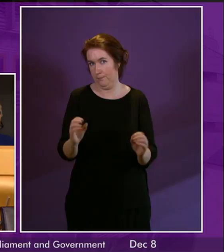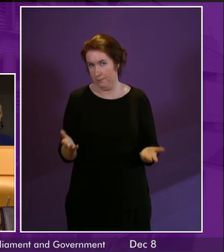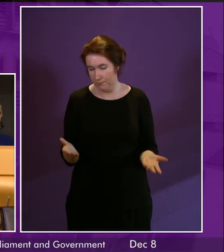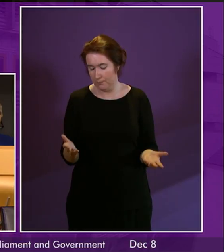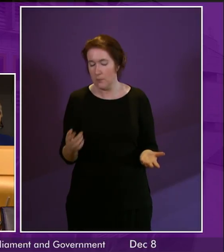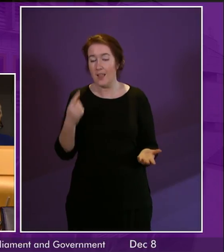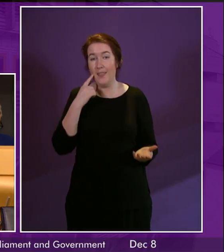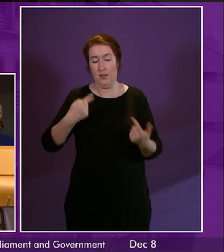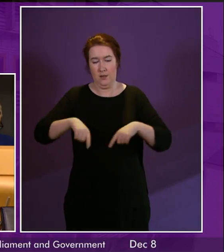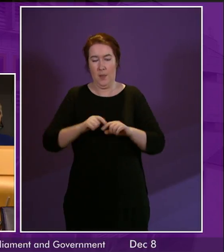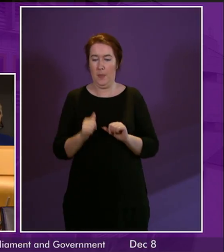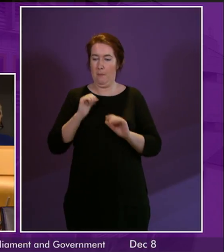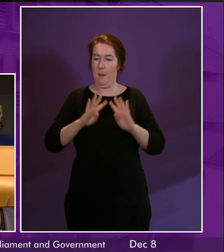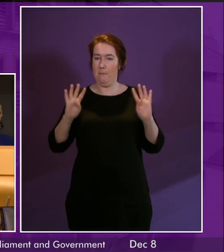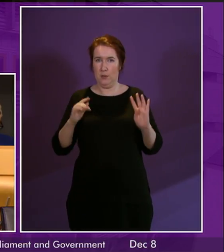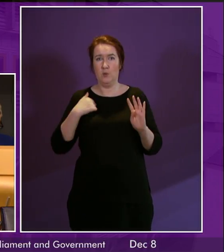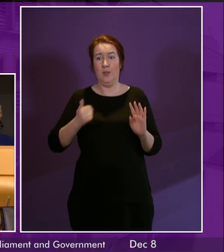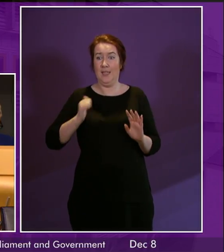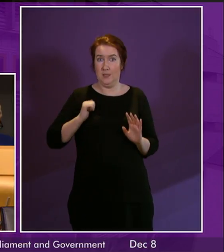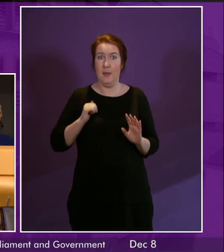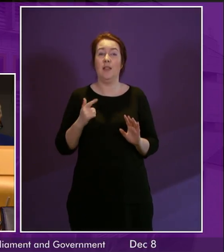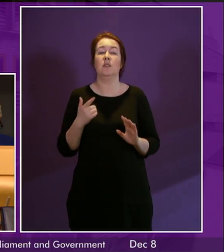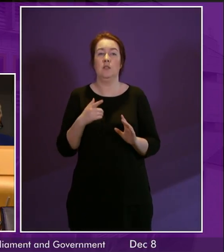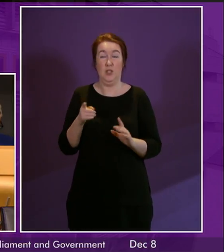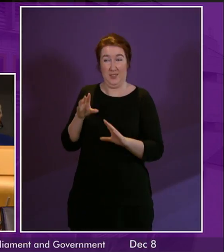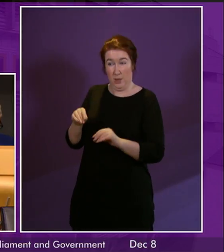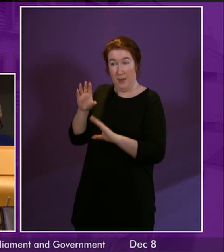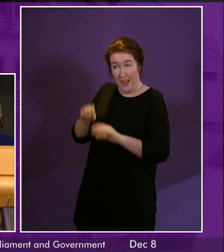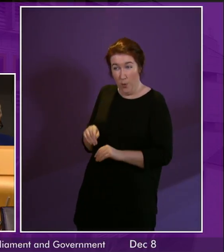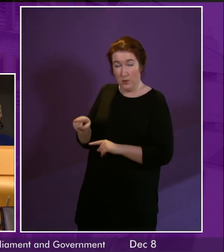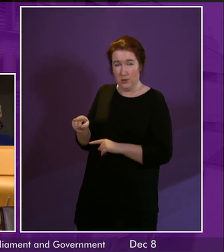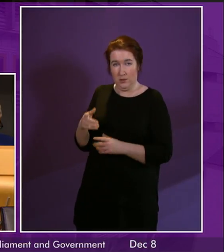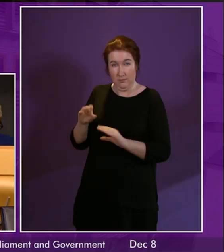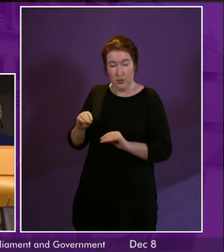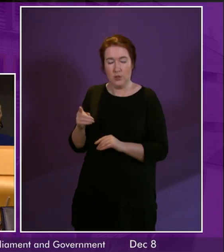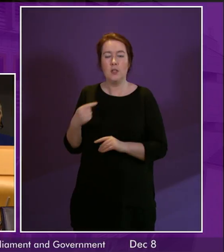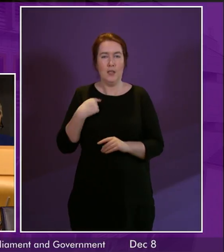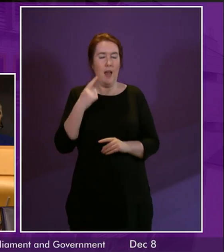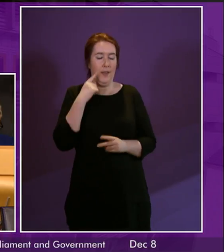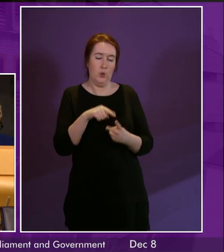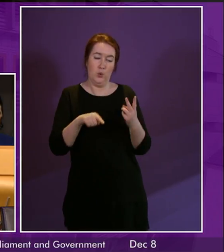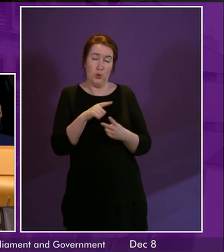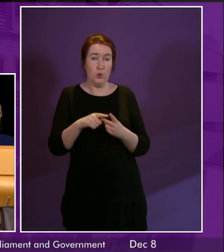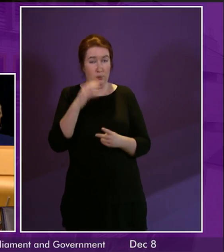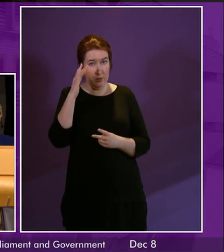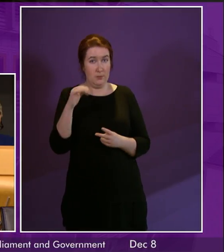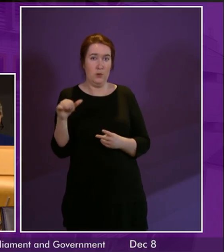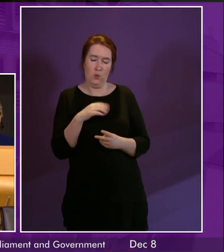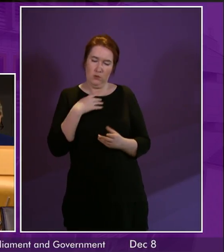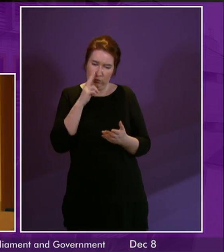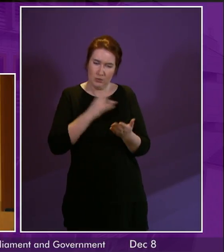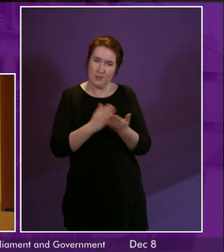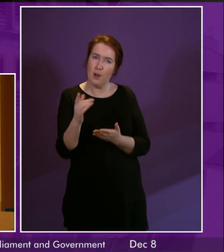I think those of us in the back benches expect as much transparency and accountability as possible. And these two principles should be the assumed starting point. Thank